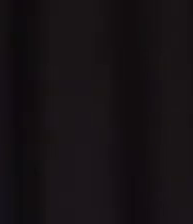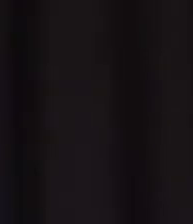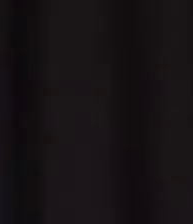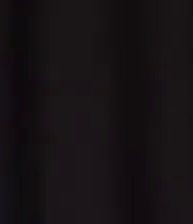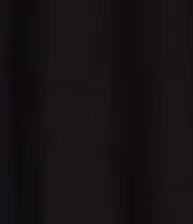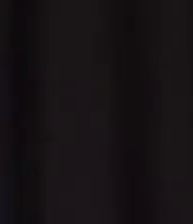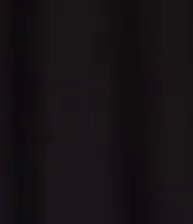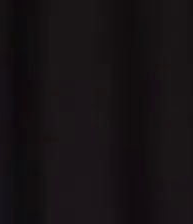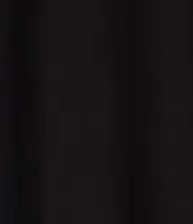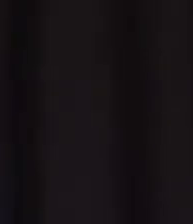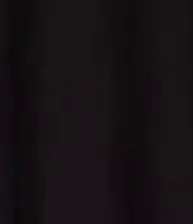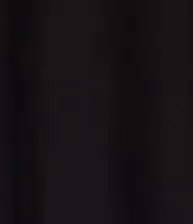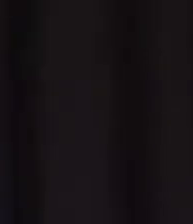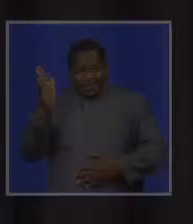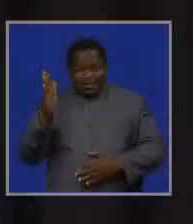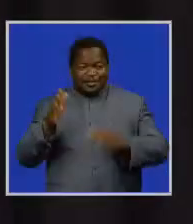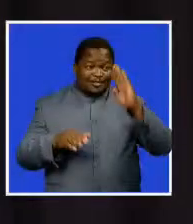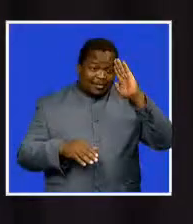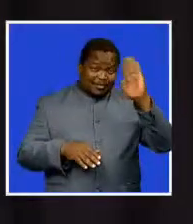letikhona